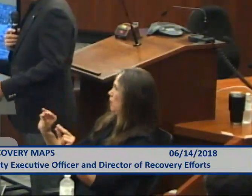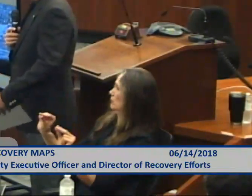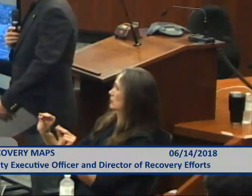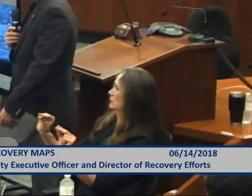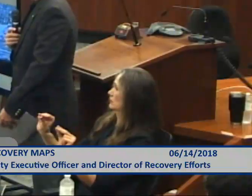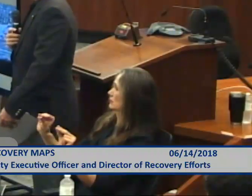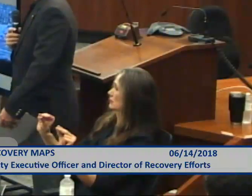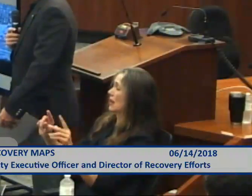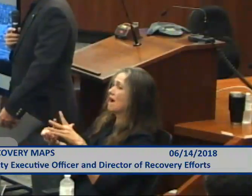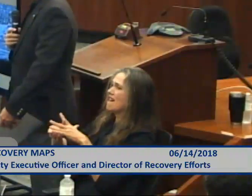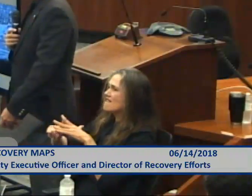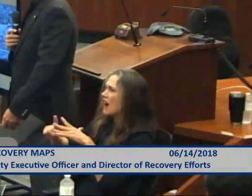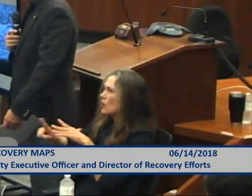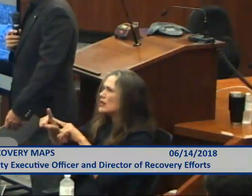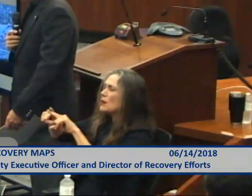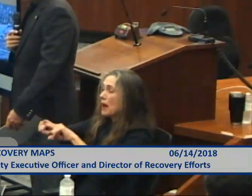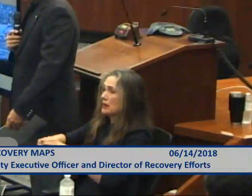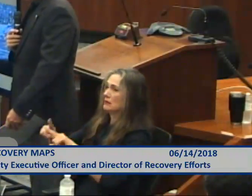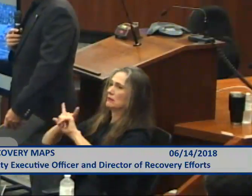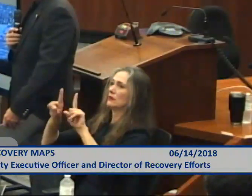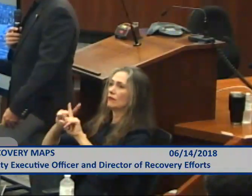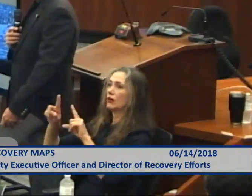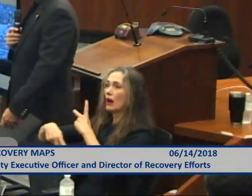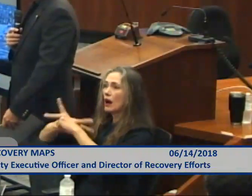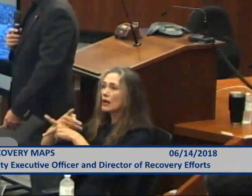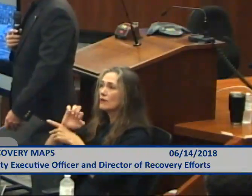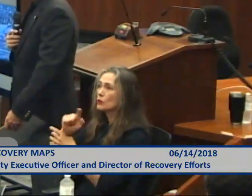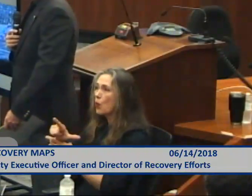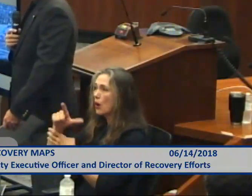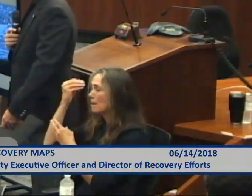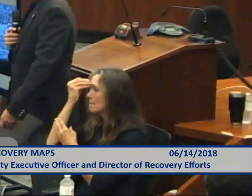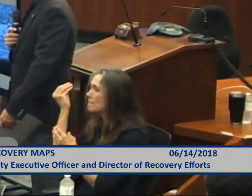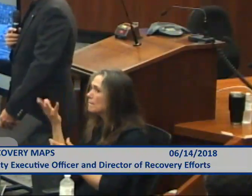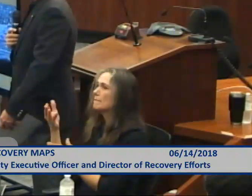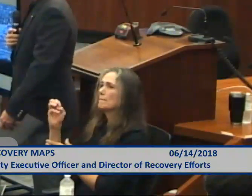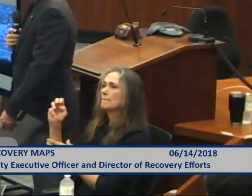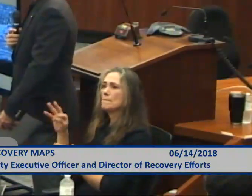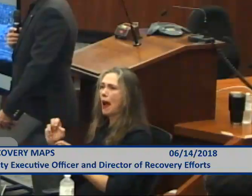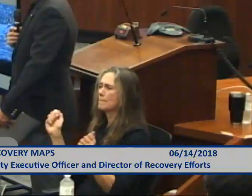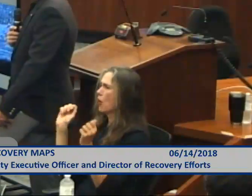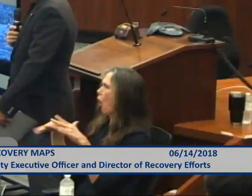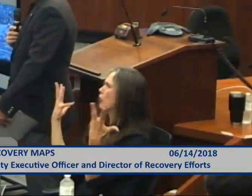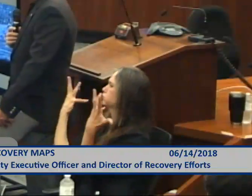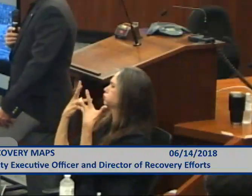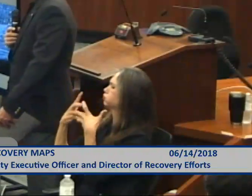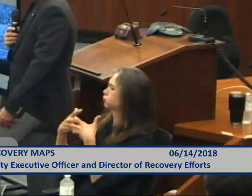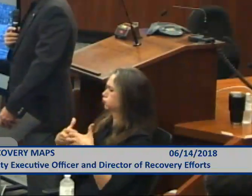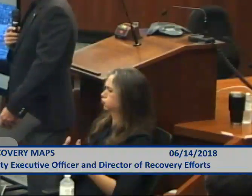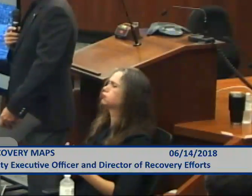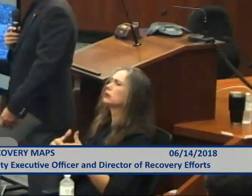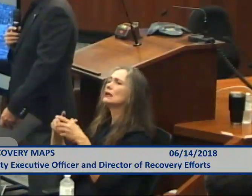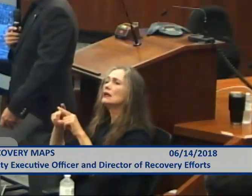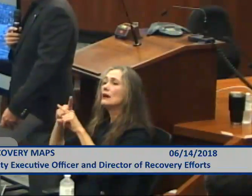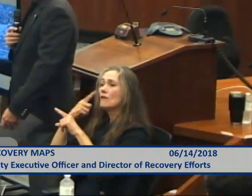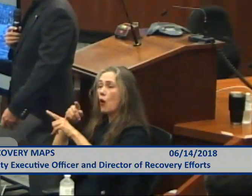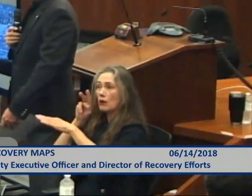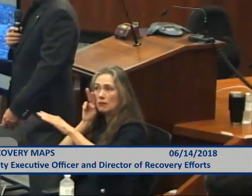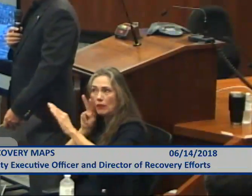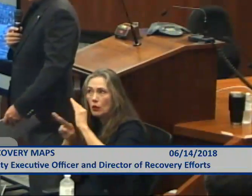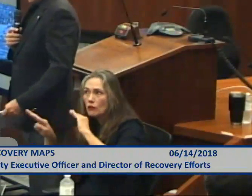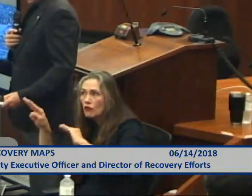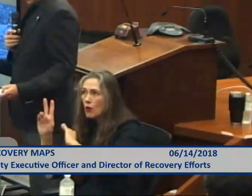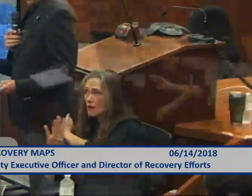Evacuations are going to be based upon all of our mapping tools and other information as we put together the plans for next fall and